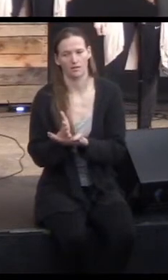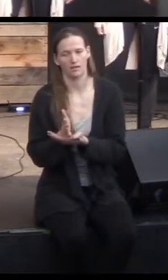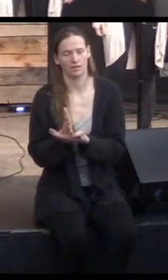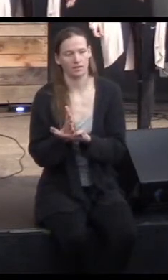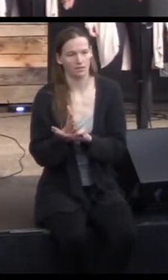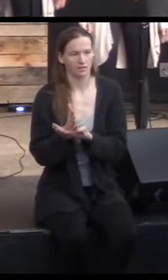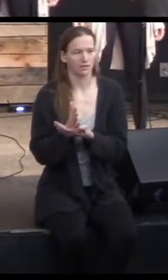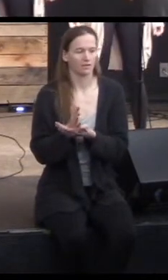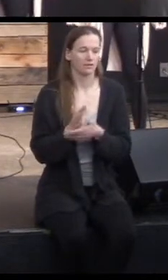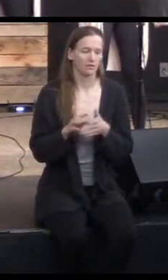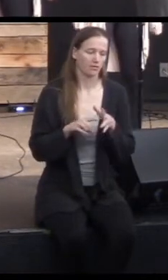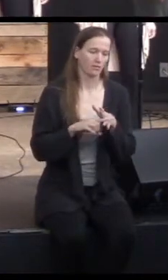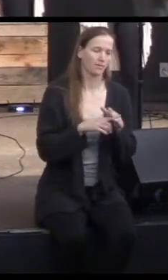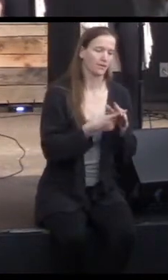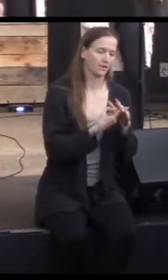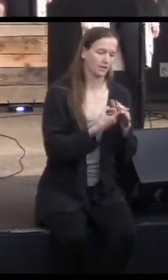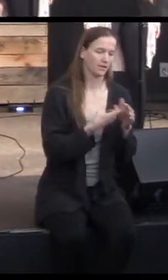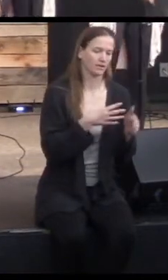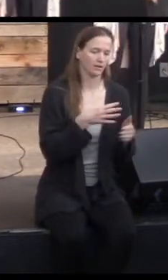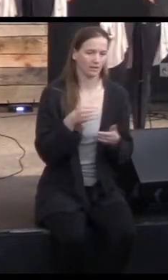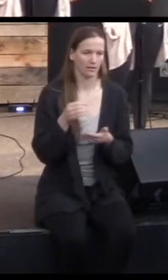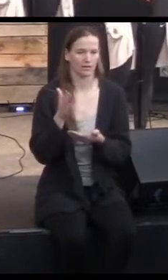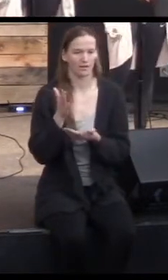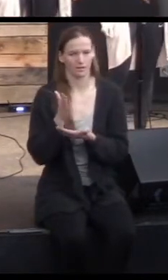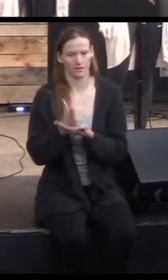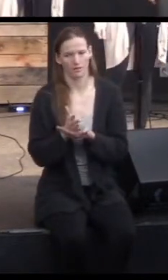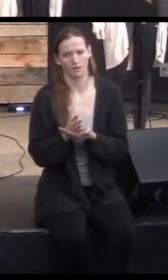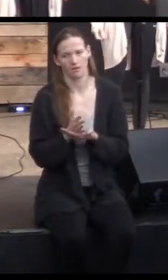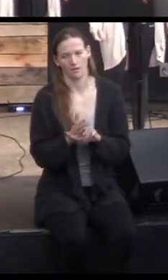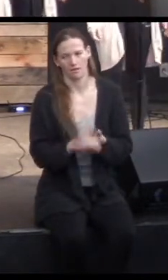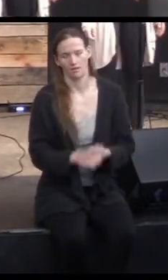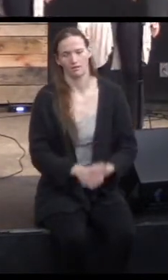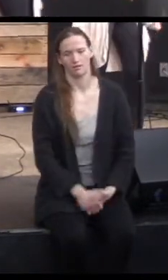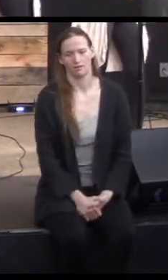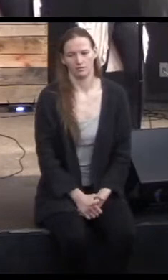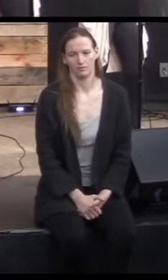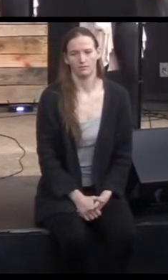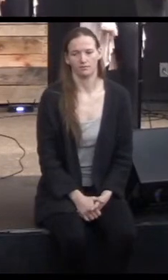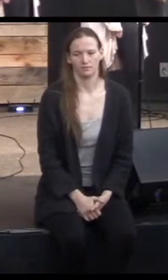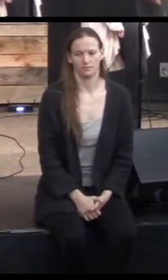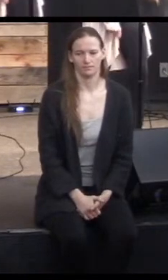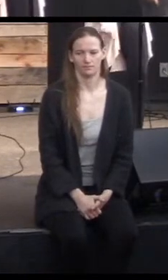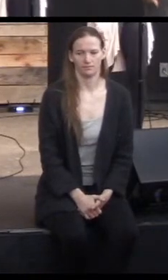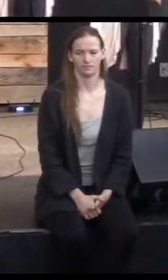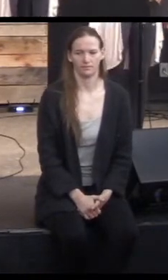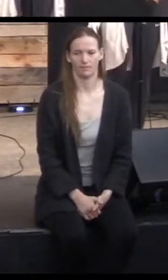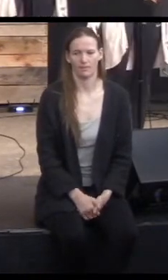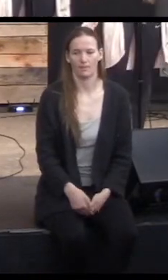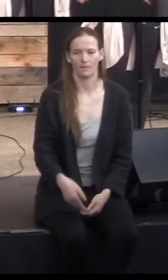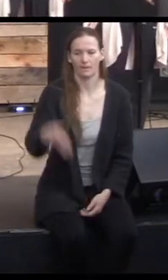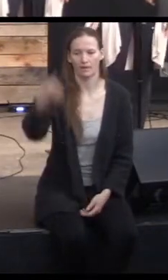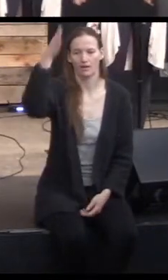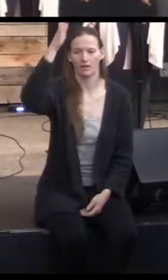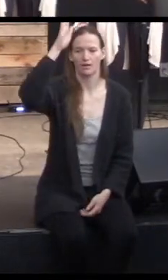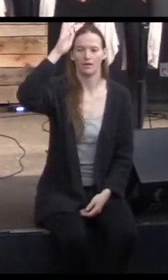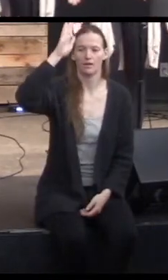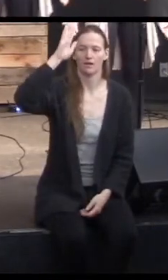the end, beginning and the end.